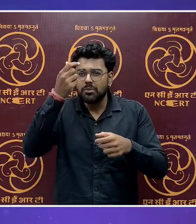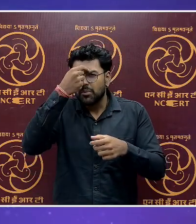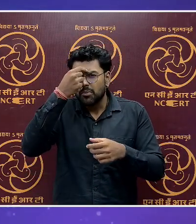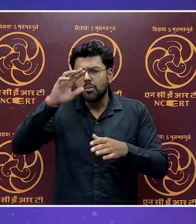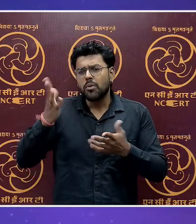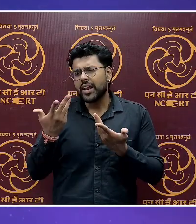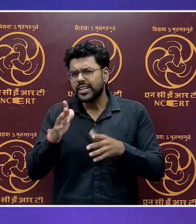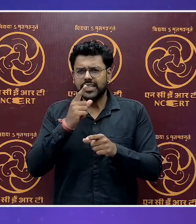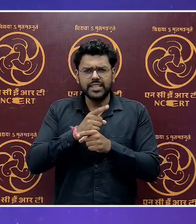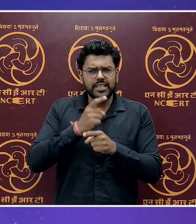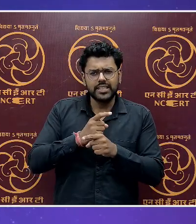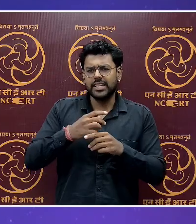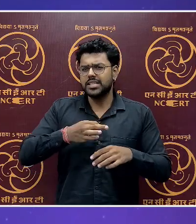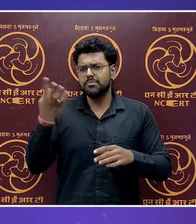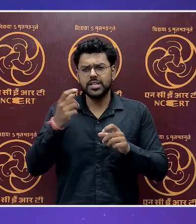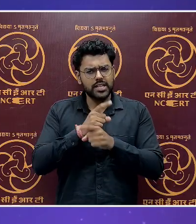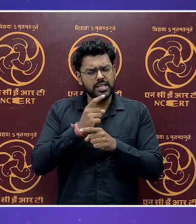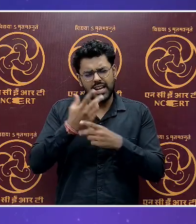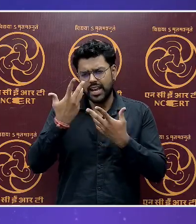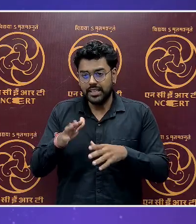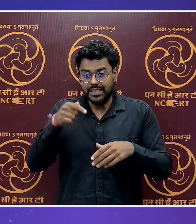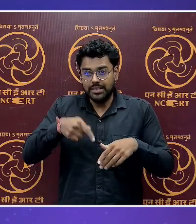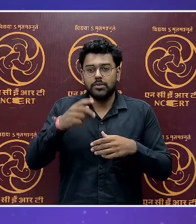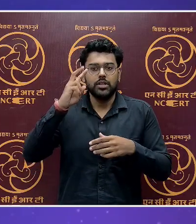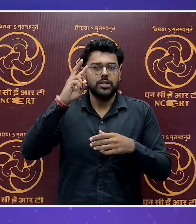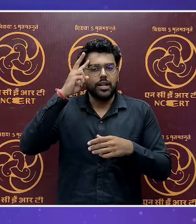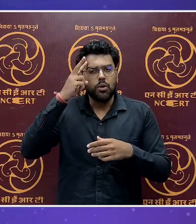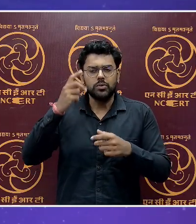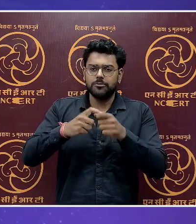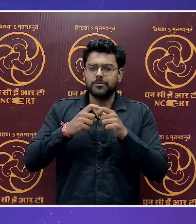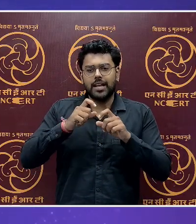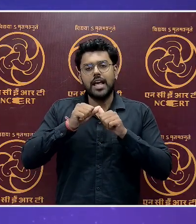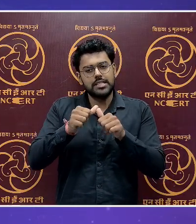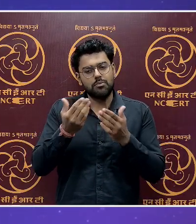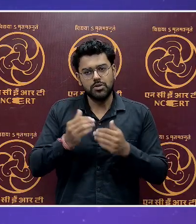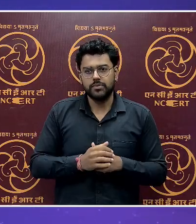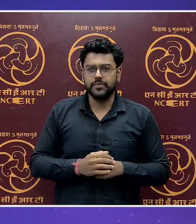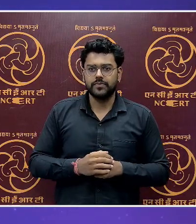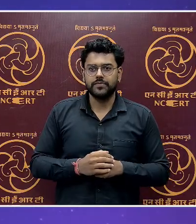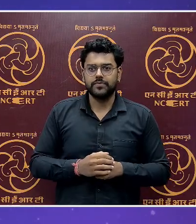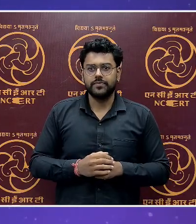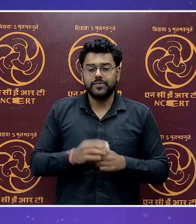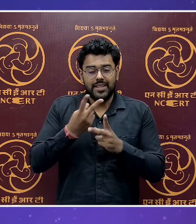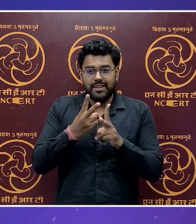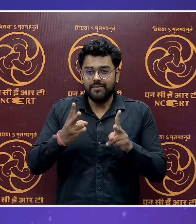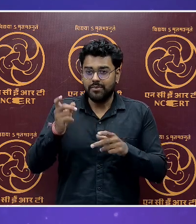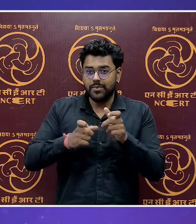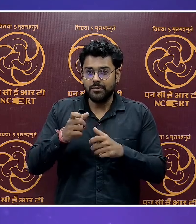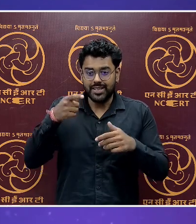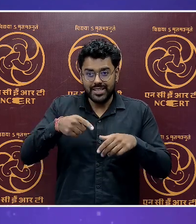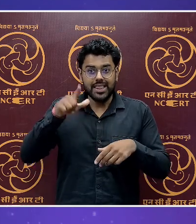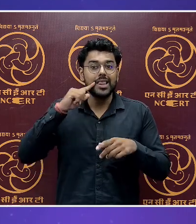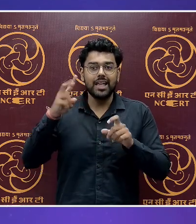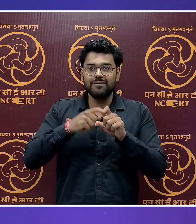or a teacher or a special educator. We address all the queries here and try to facilitate all our stakeholders through this live